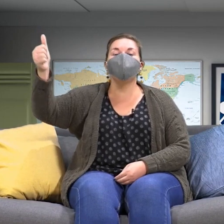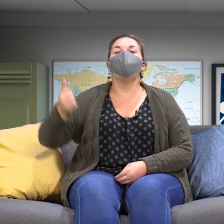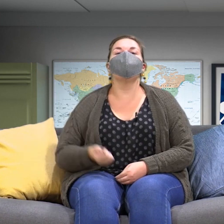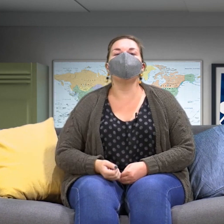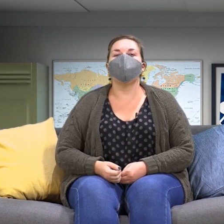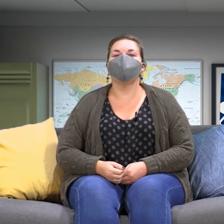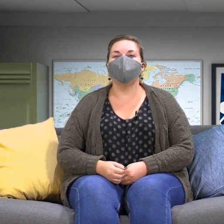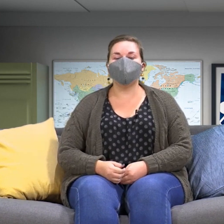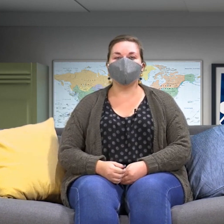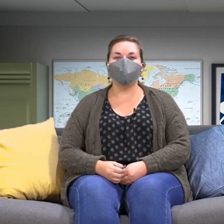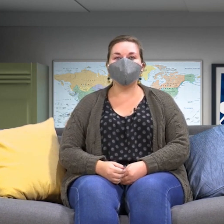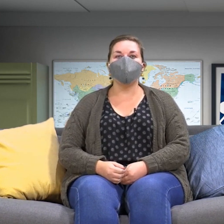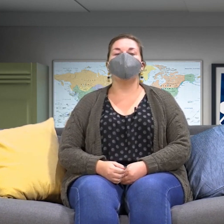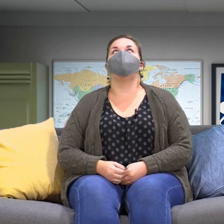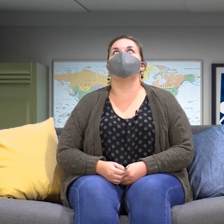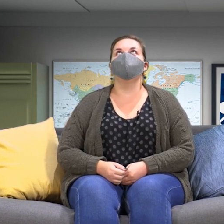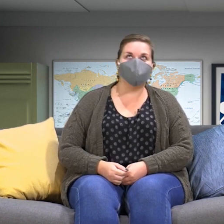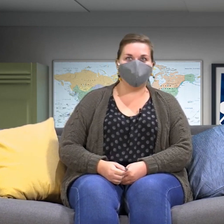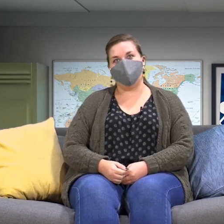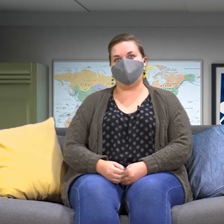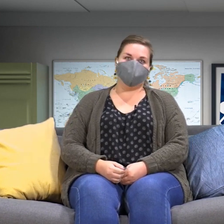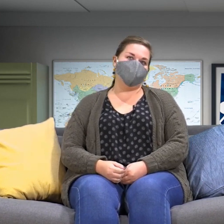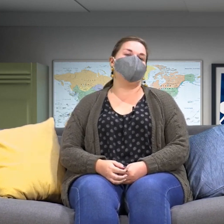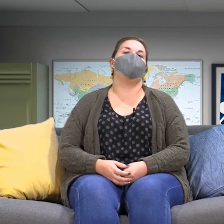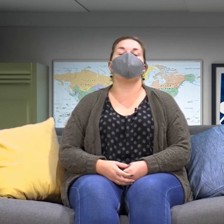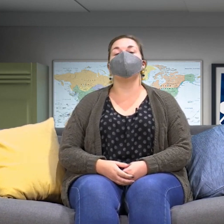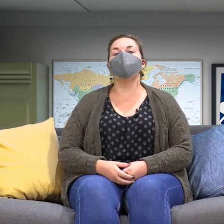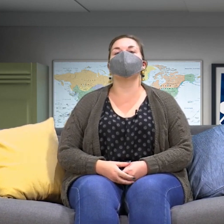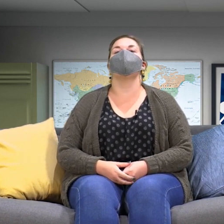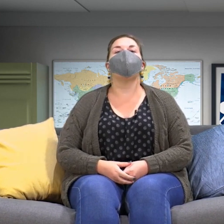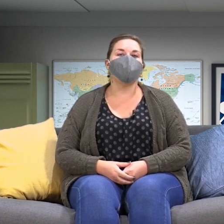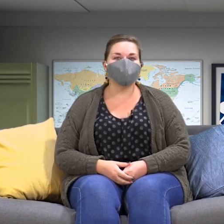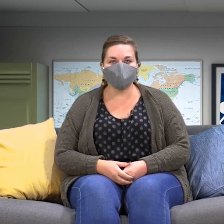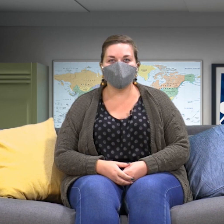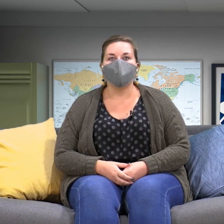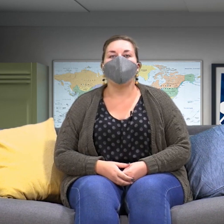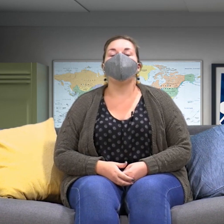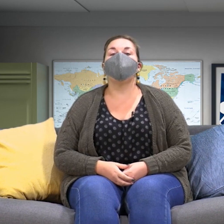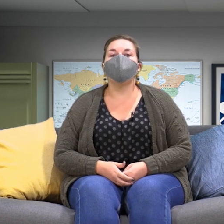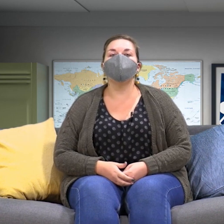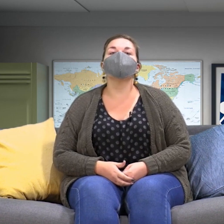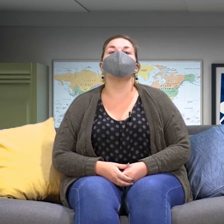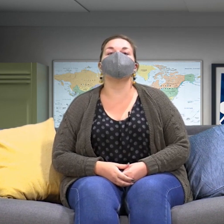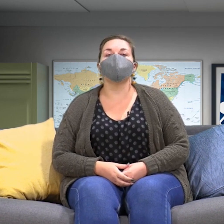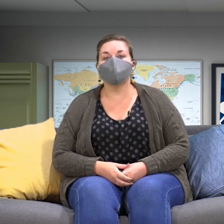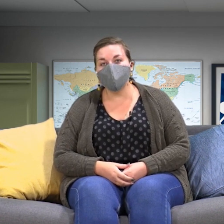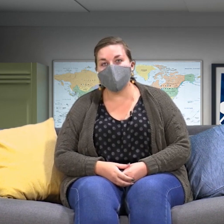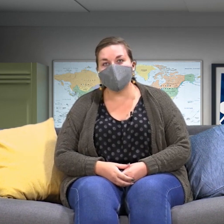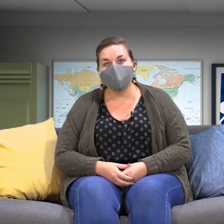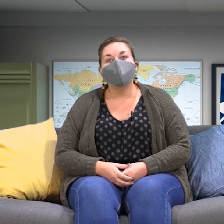everyone, and welcome back to yet another beautiful episode of the MyZone Online School. My name is